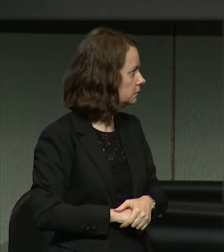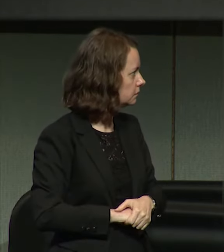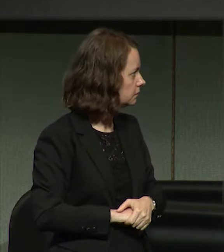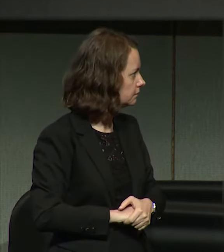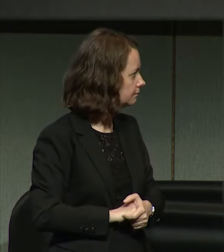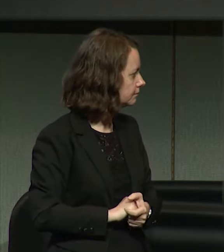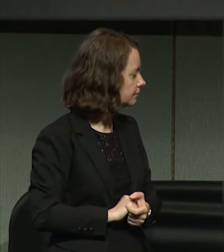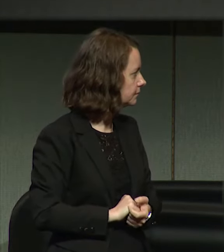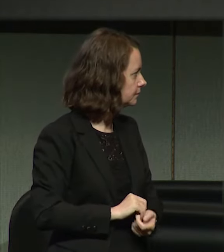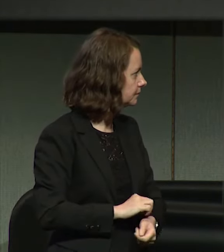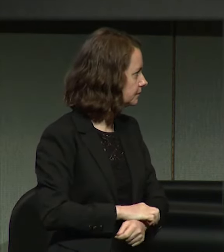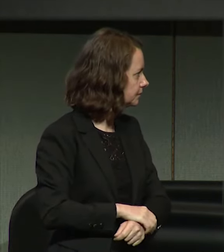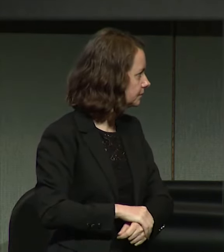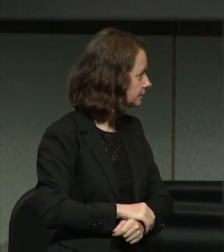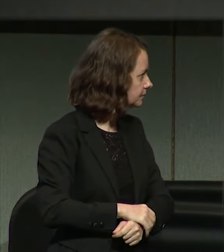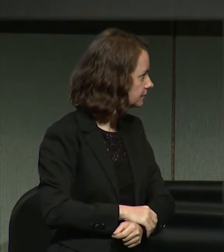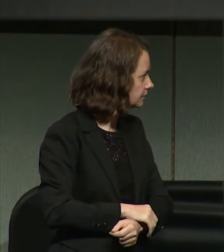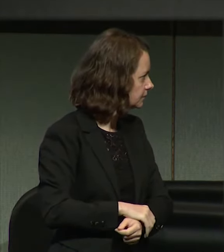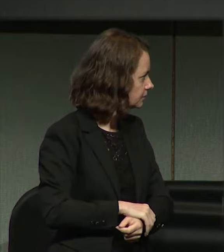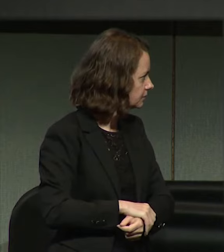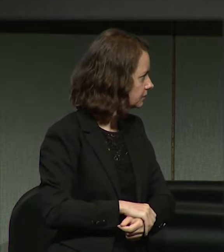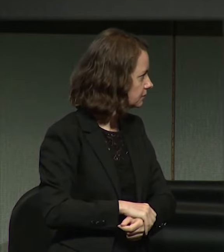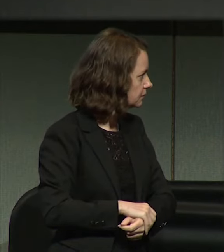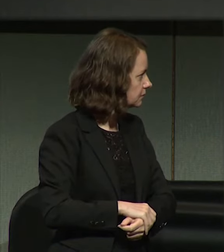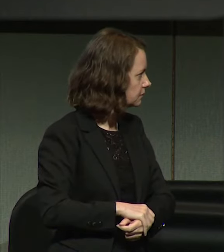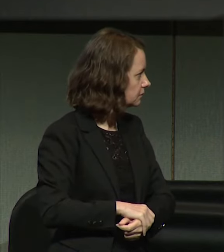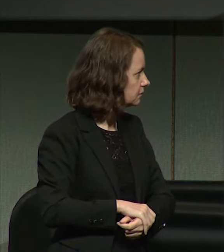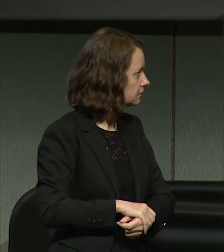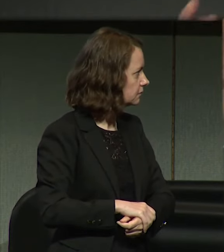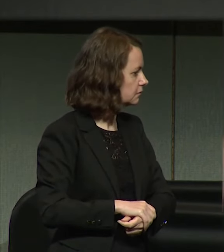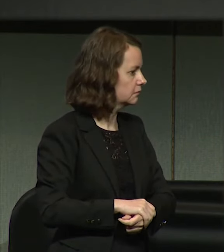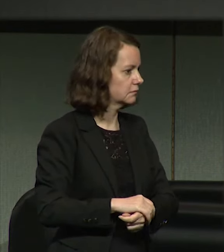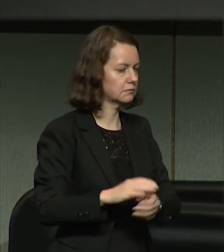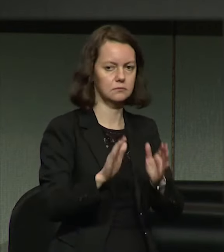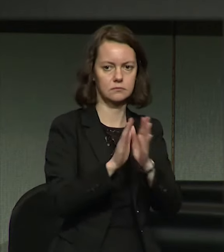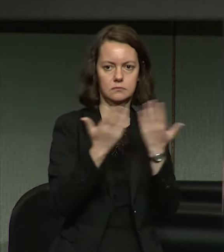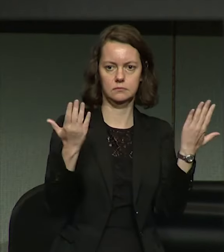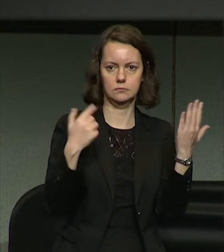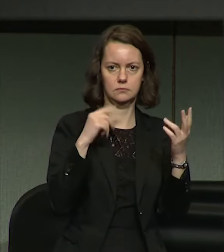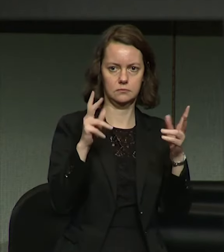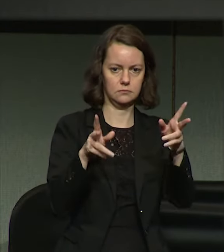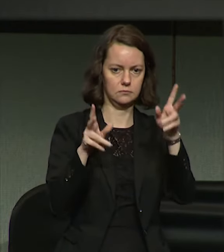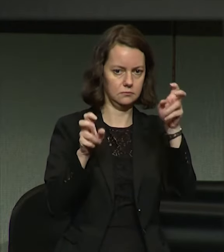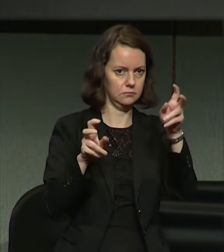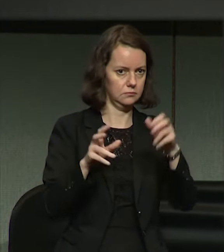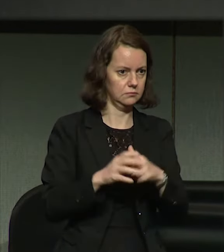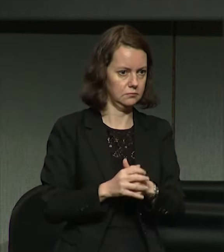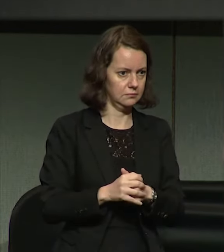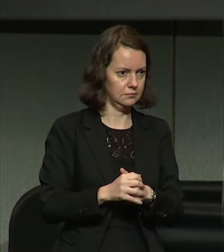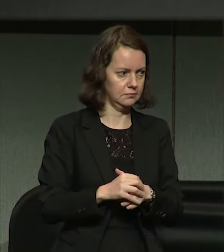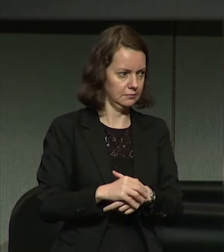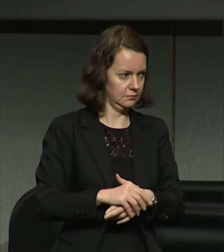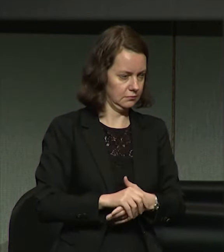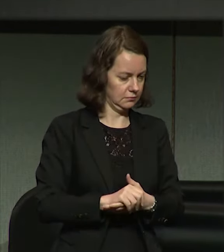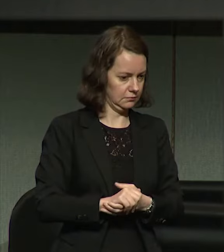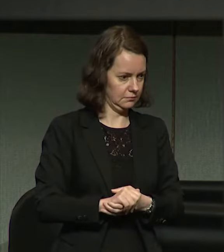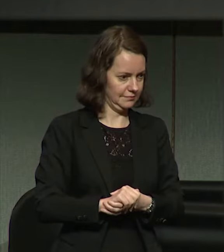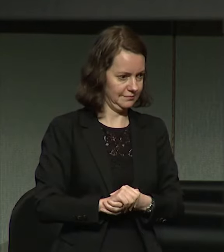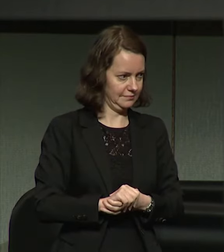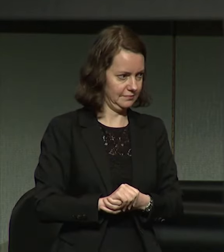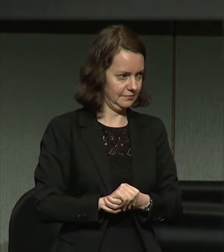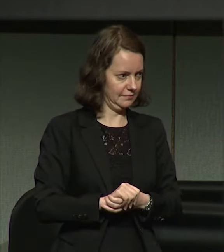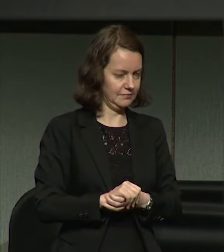And let me just, I want to read this extract from my book, Good Morning, Mr. Sarra. In all